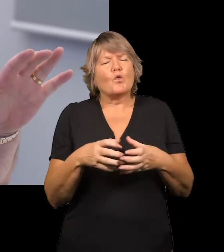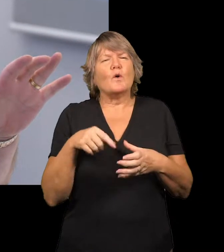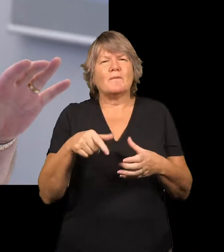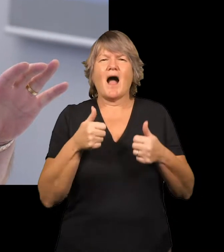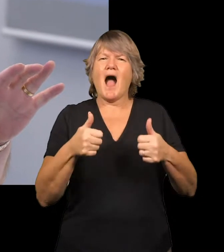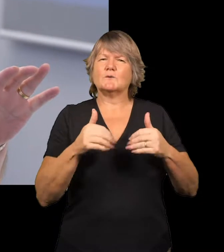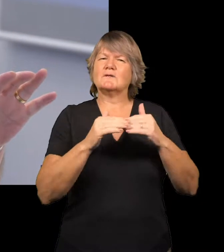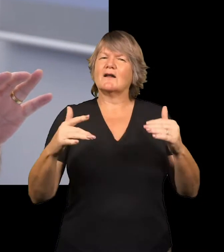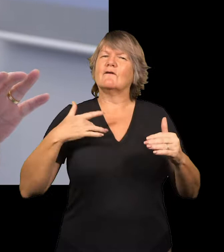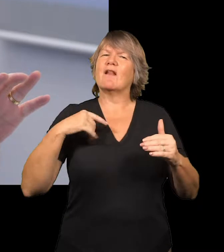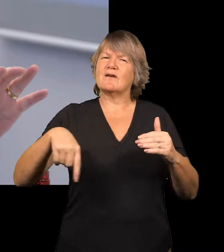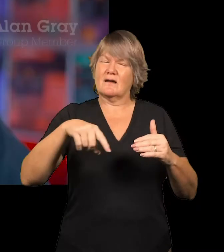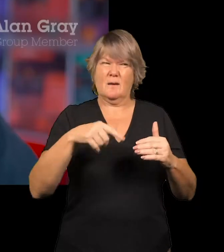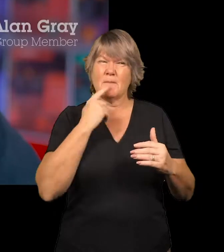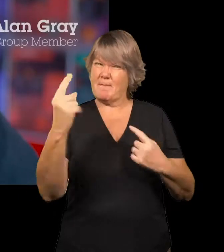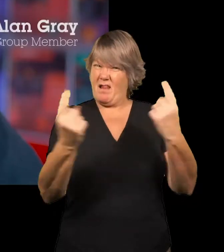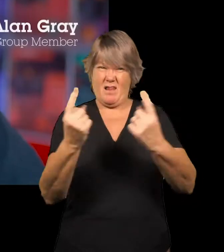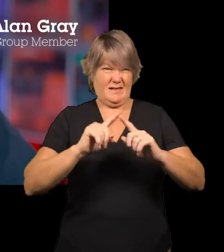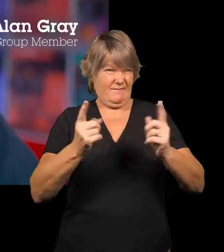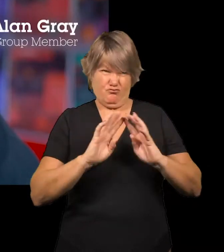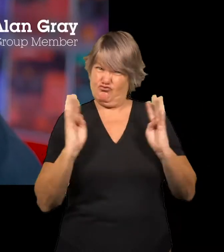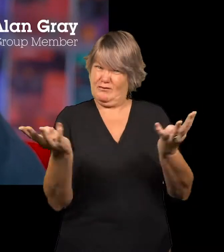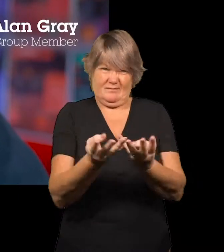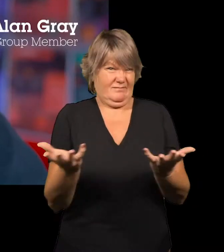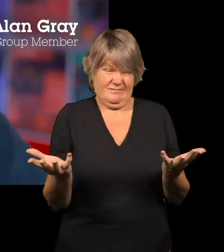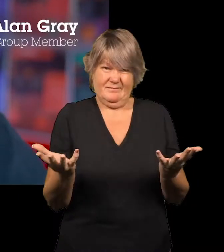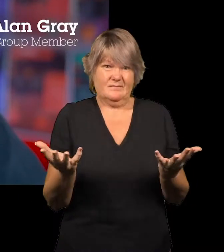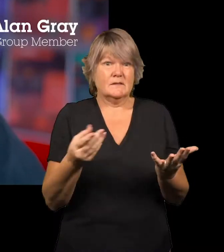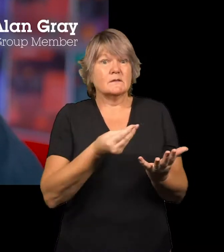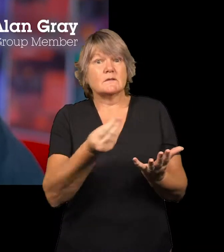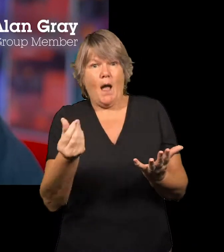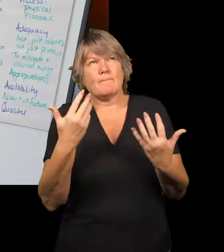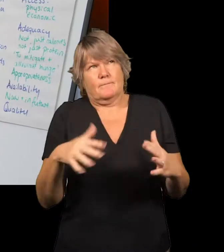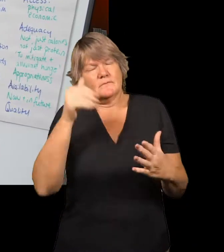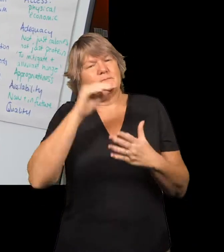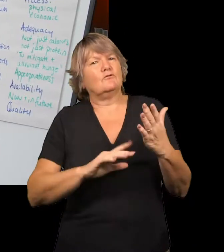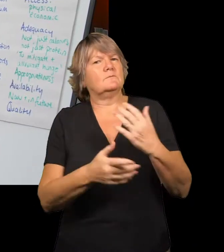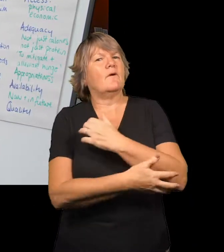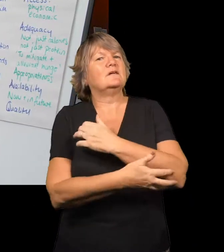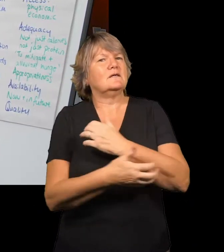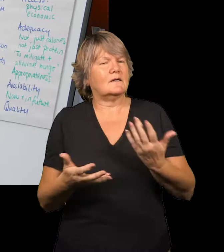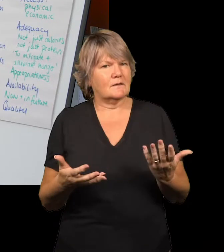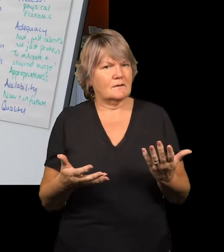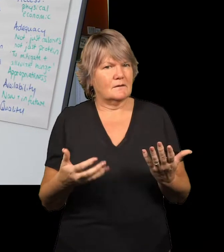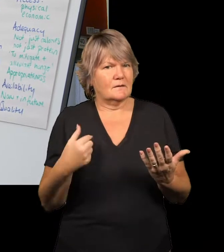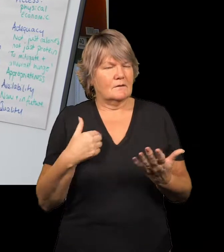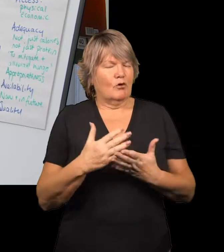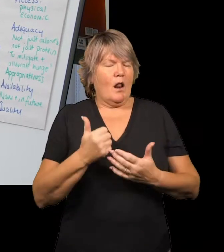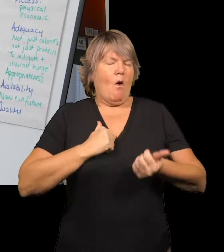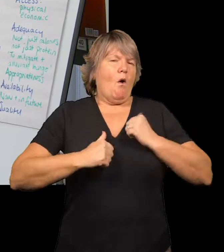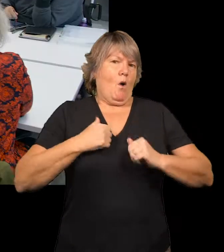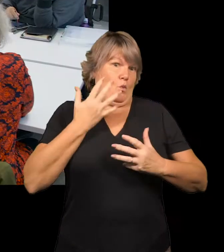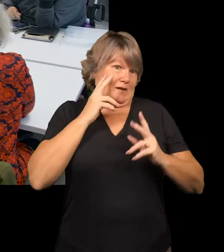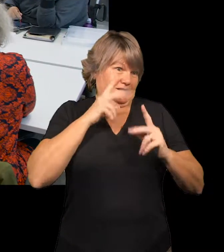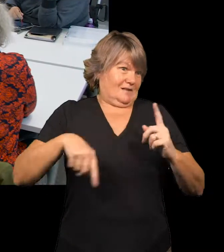standard of living is made up of people from ordinary walks of life, people that have experienced poverty. I take real pride when I see